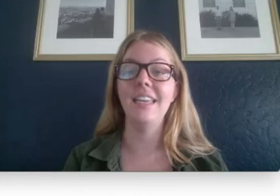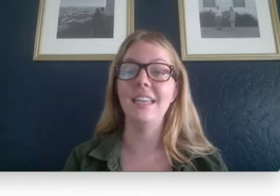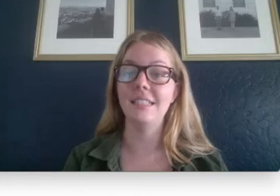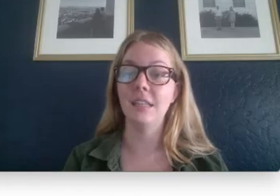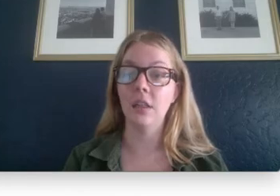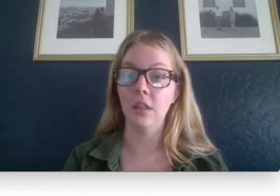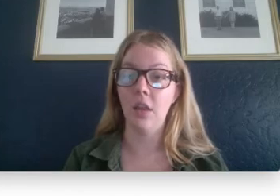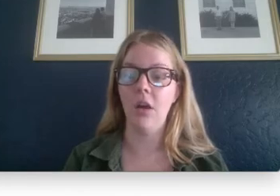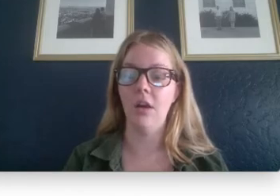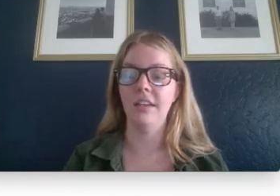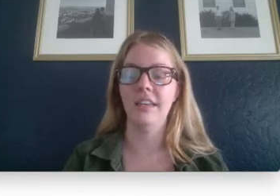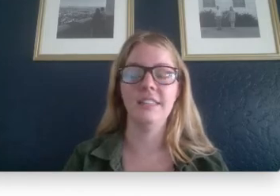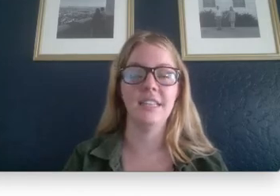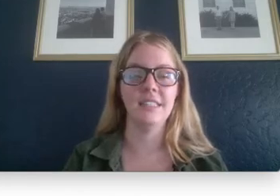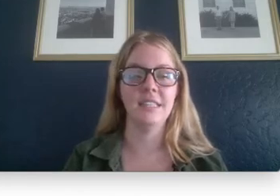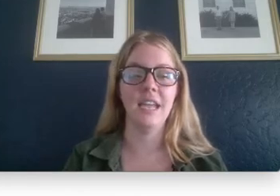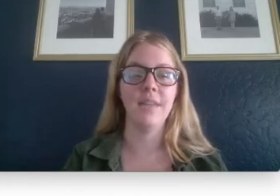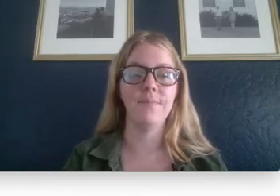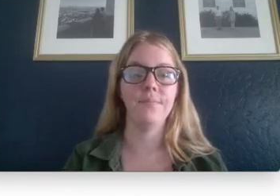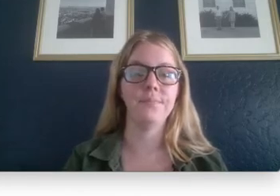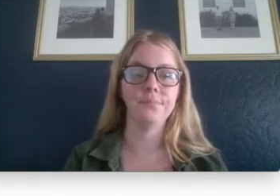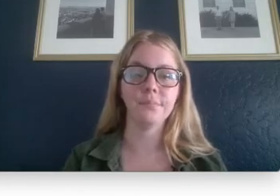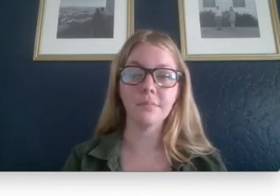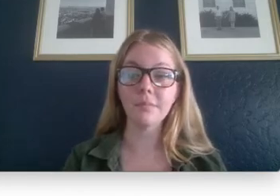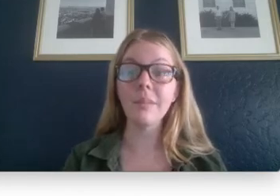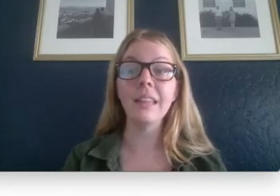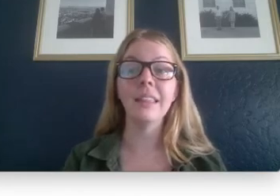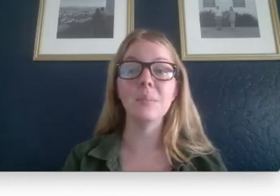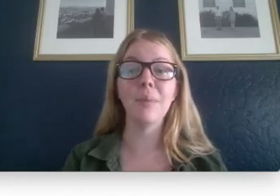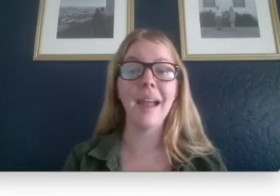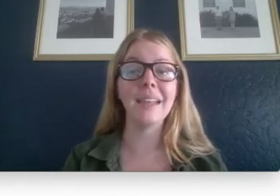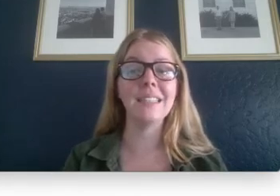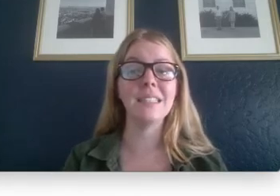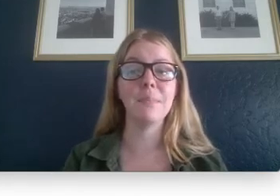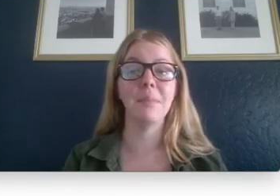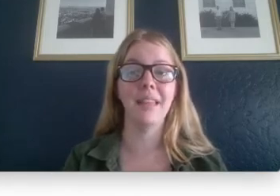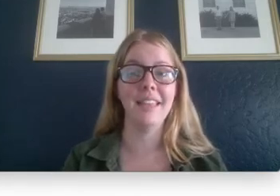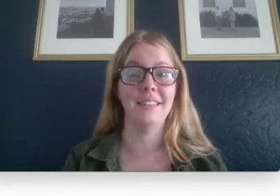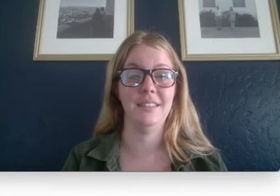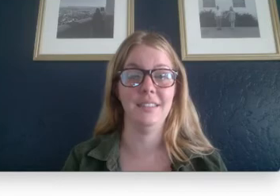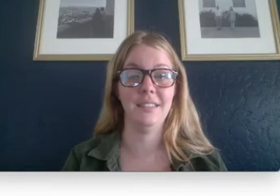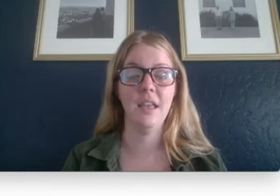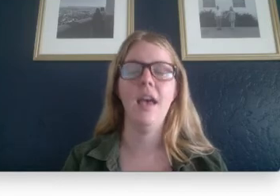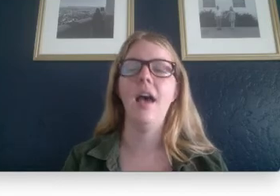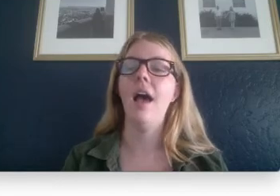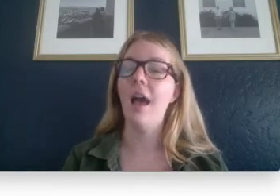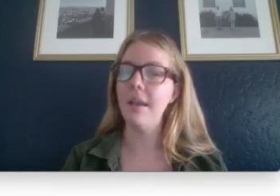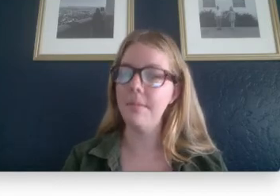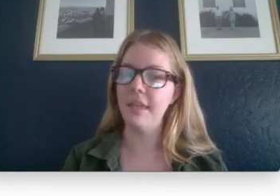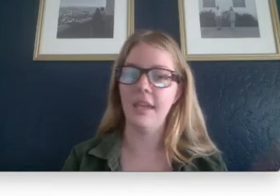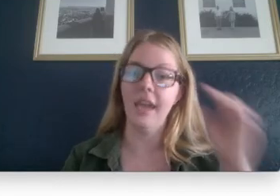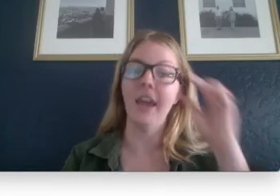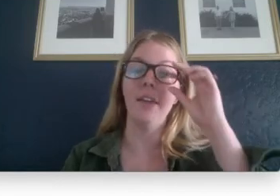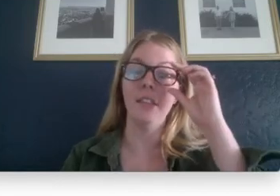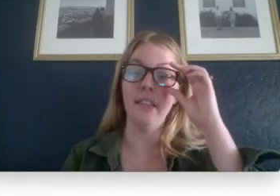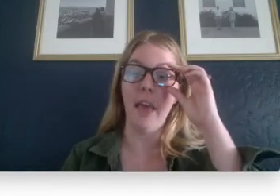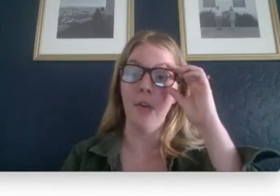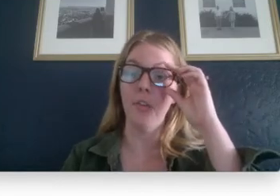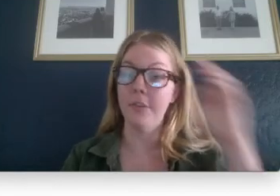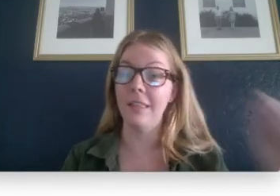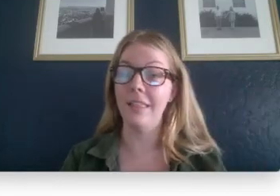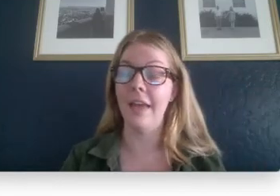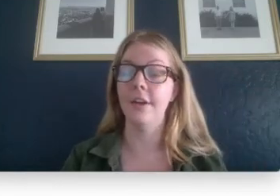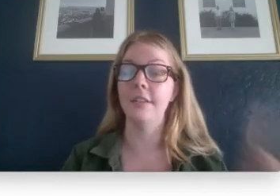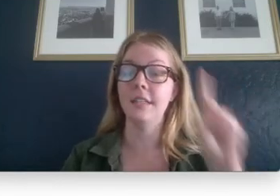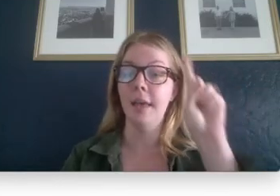I is long. It says its name. Let's practice some blends. I'm thinking of the sounds